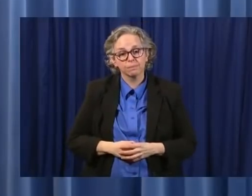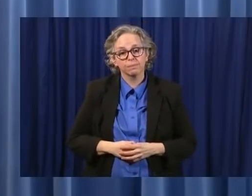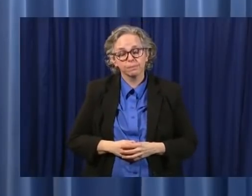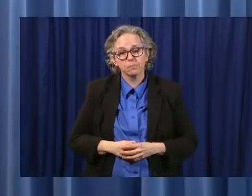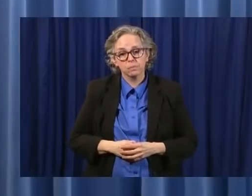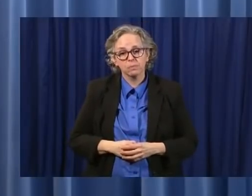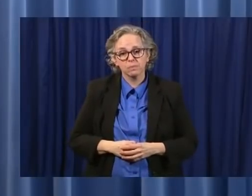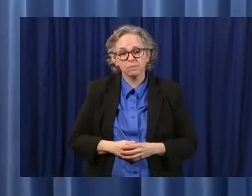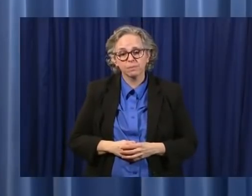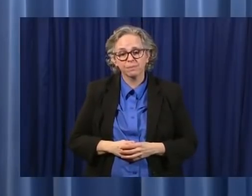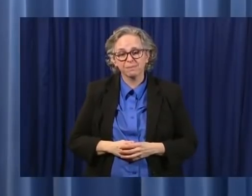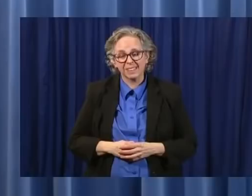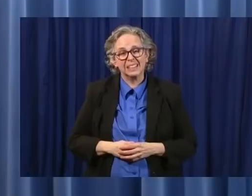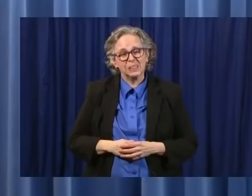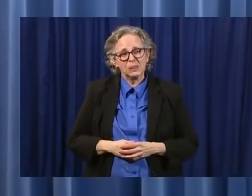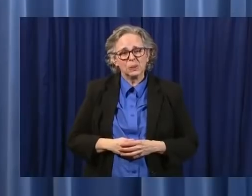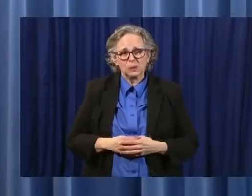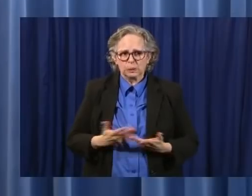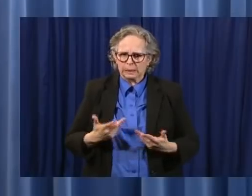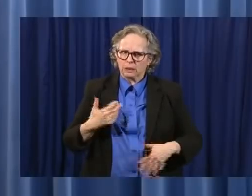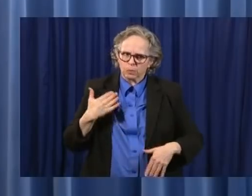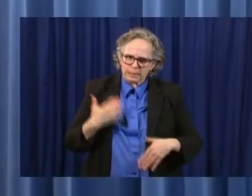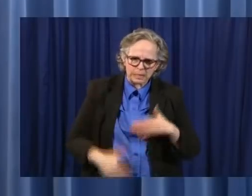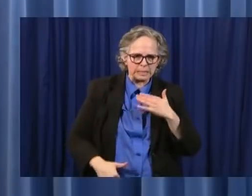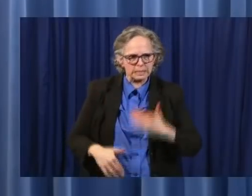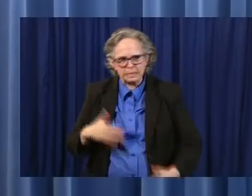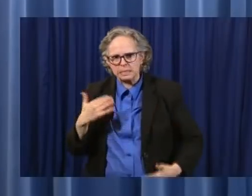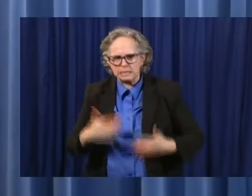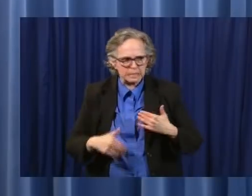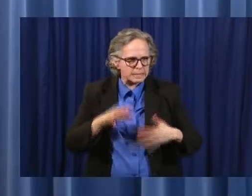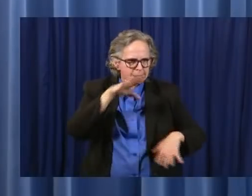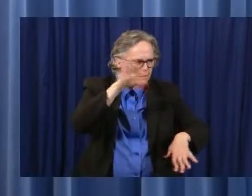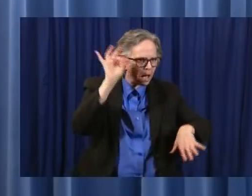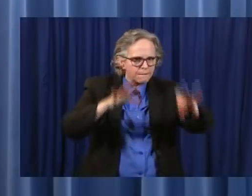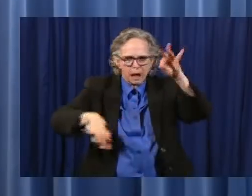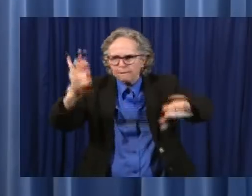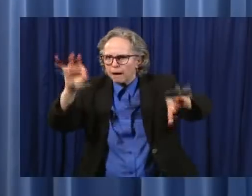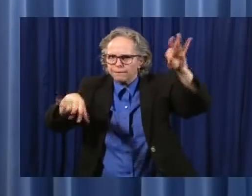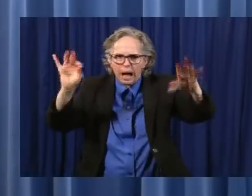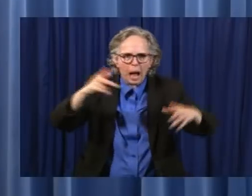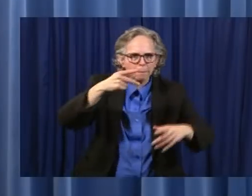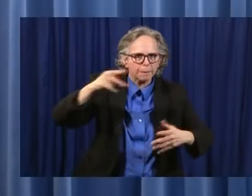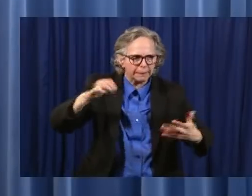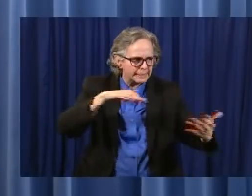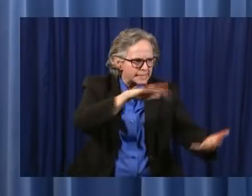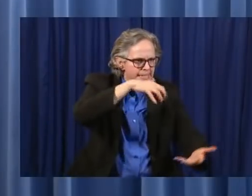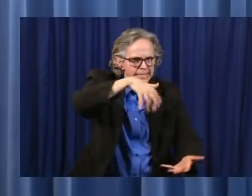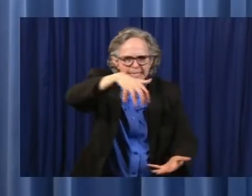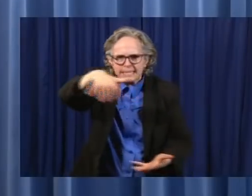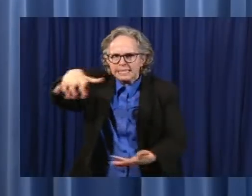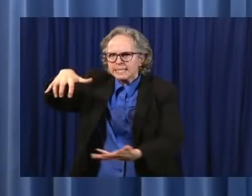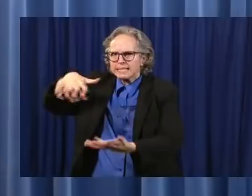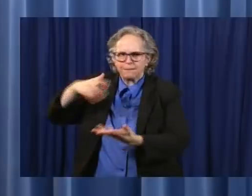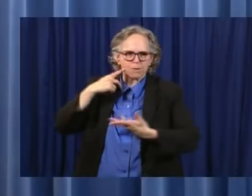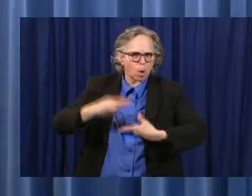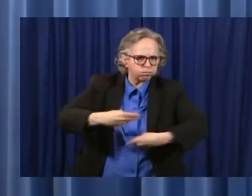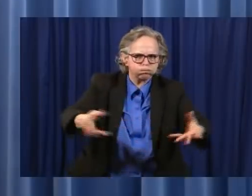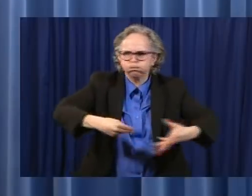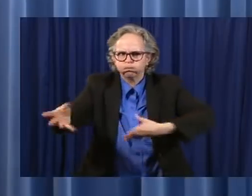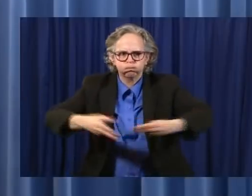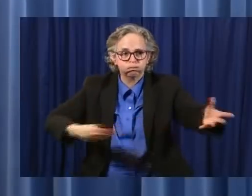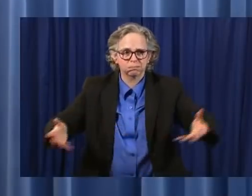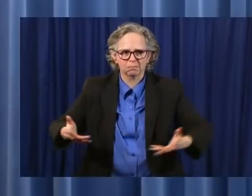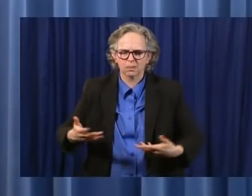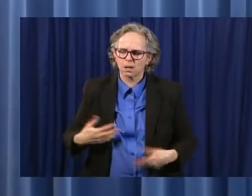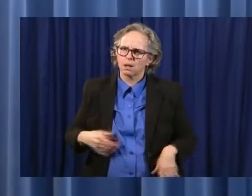as we work with the personal protection equipment, Our team is working very, very hard